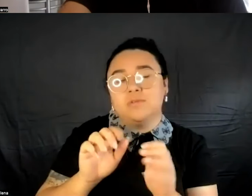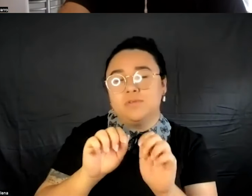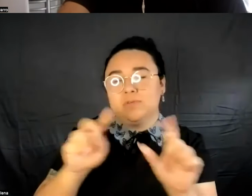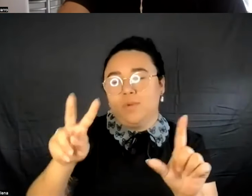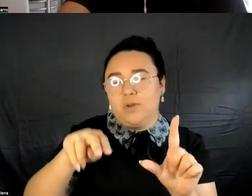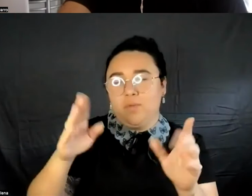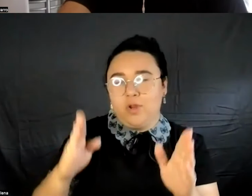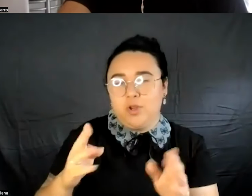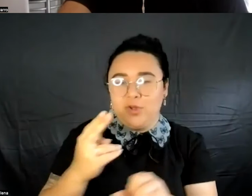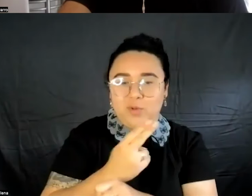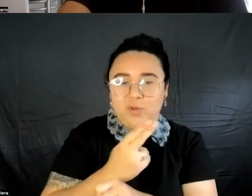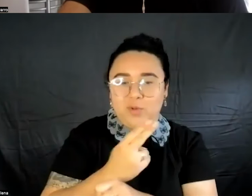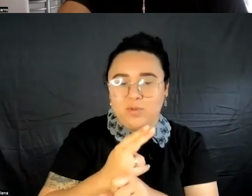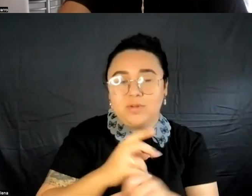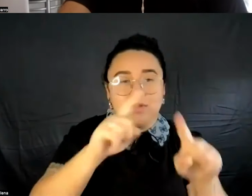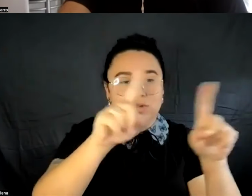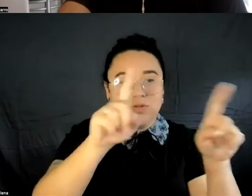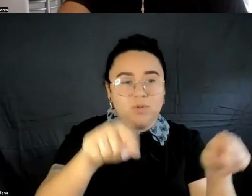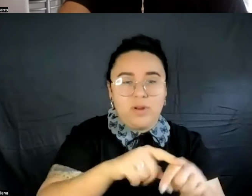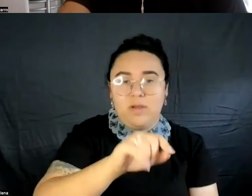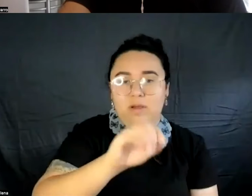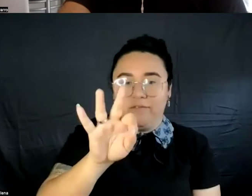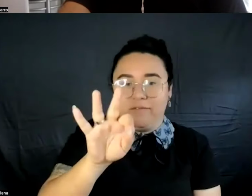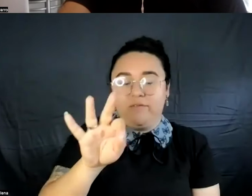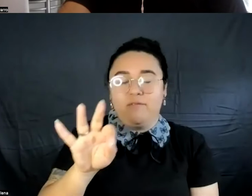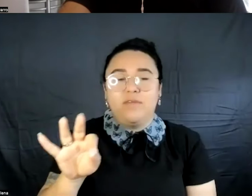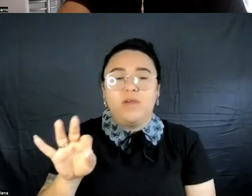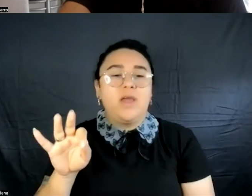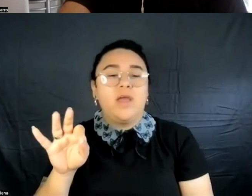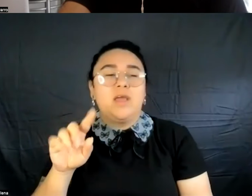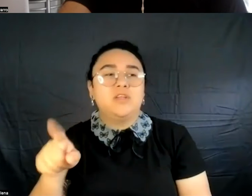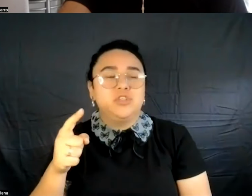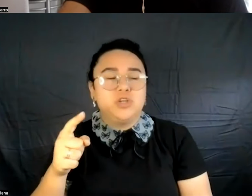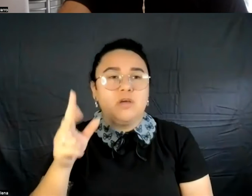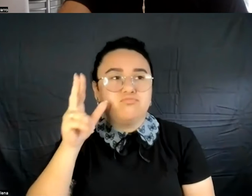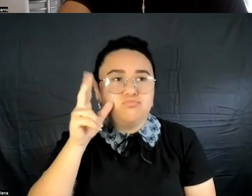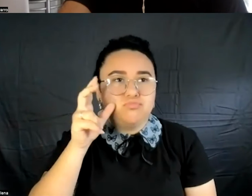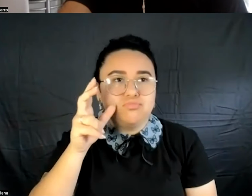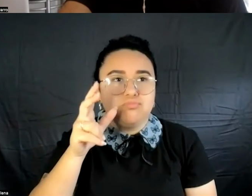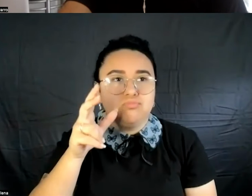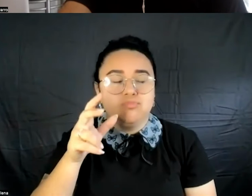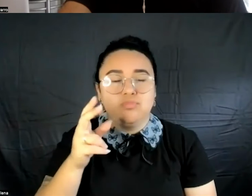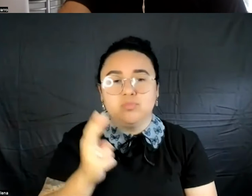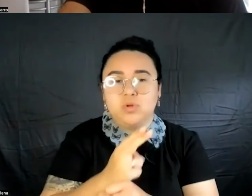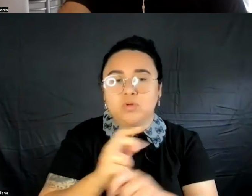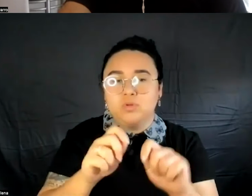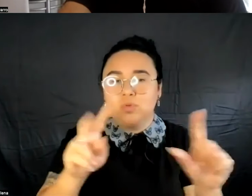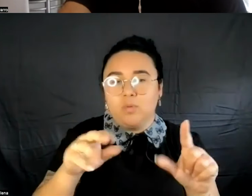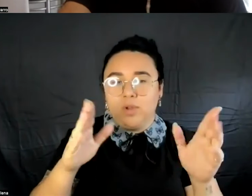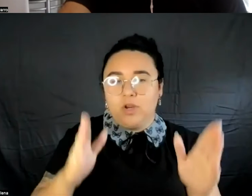and turn their screen off. That's certainly how I have learned a whole lot. But again, I don't claim